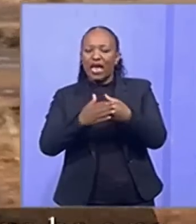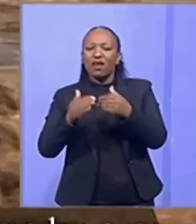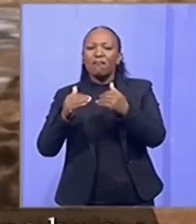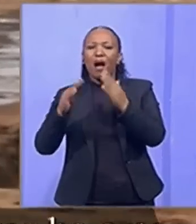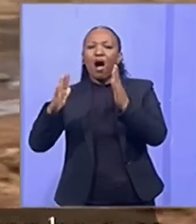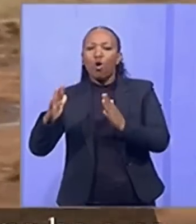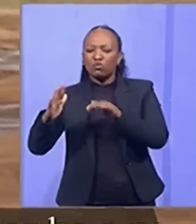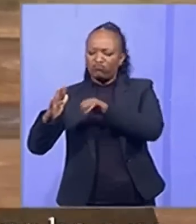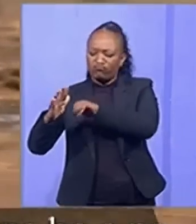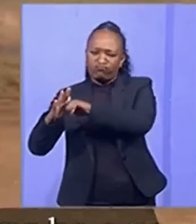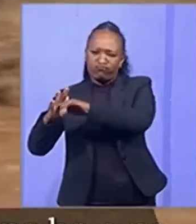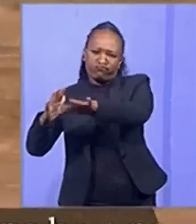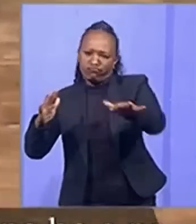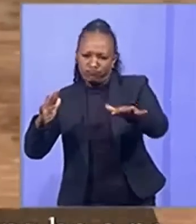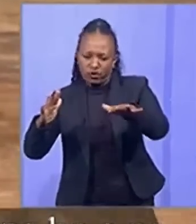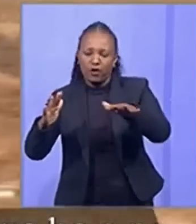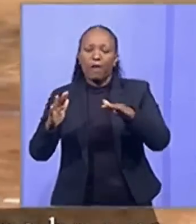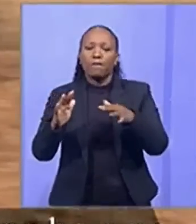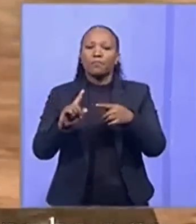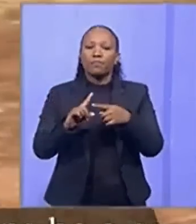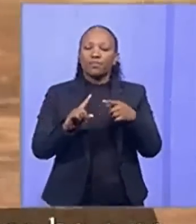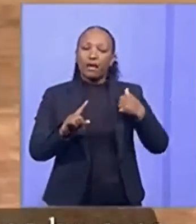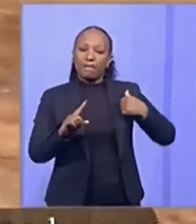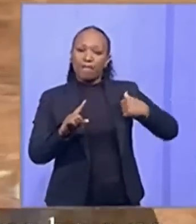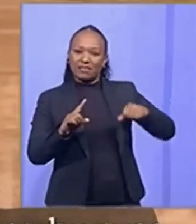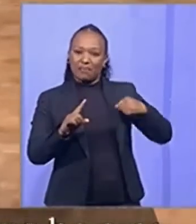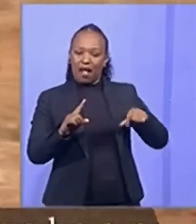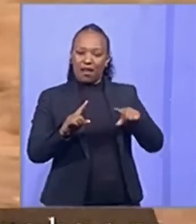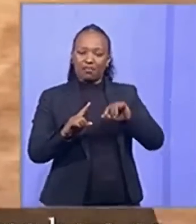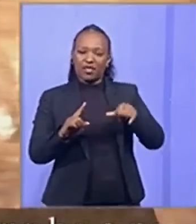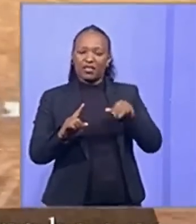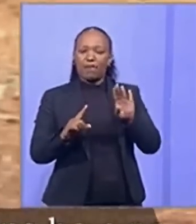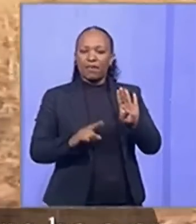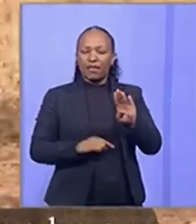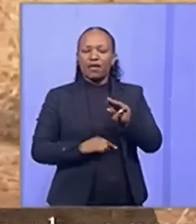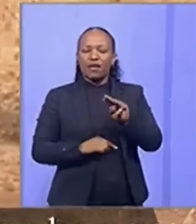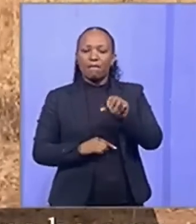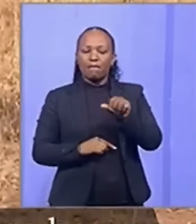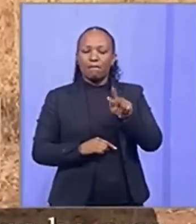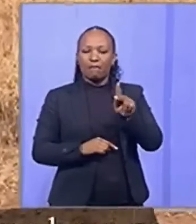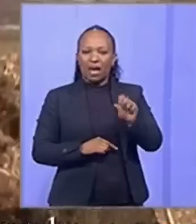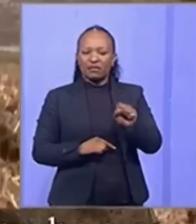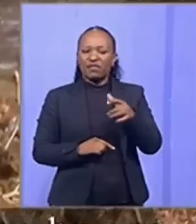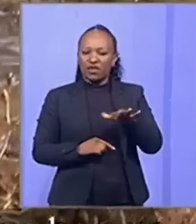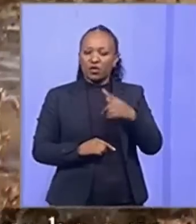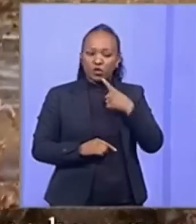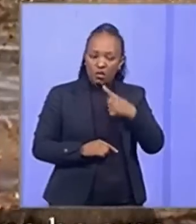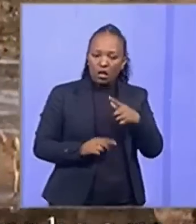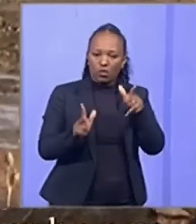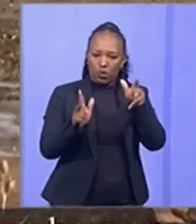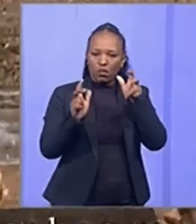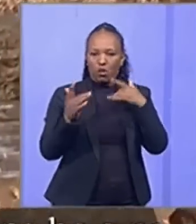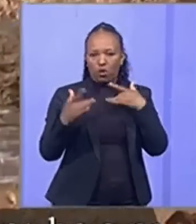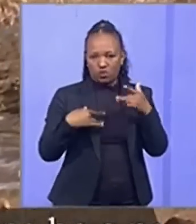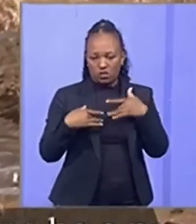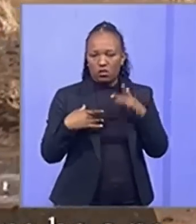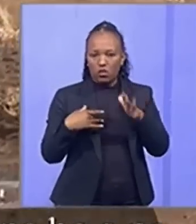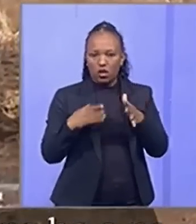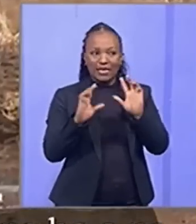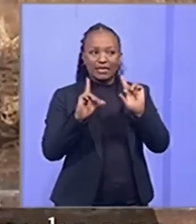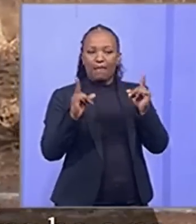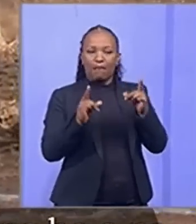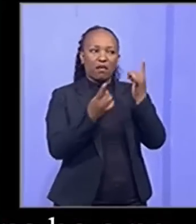ba gare masepala wa JB Max wa re o amogetse matshwenyego a tlhagisitsweng ke baagi mme go tla fetisetswa kwa mafapheng